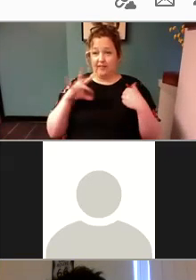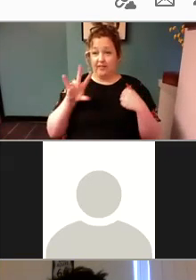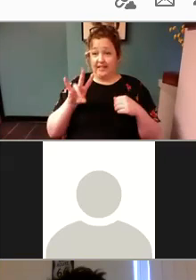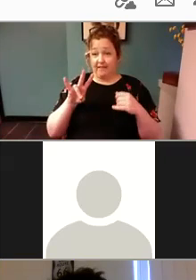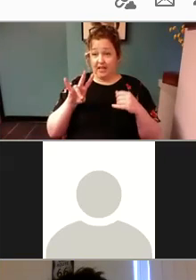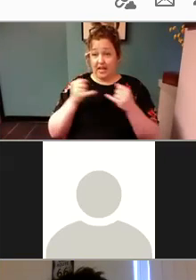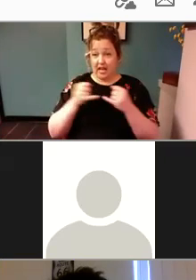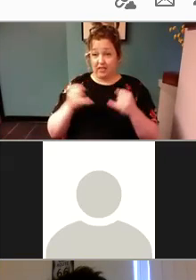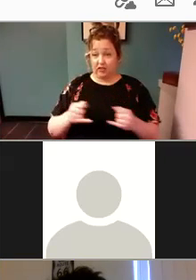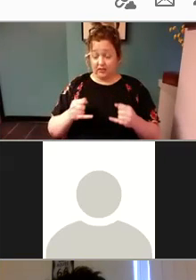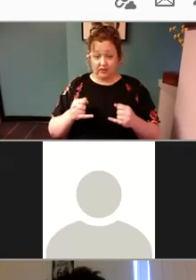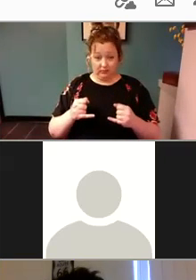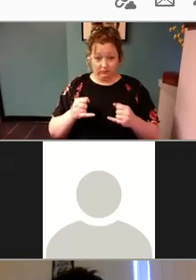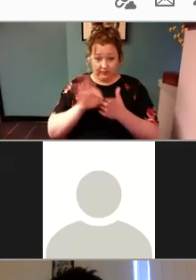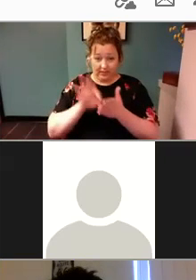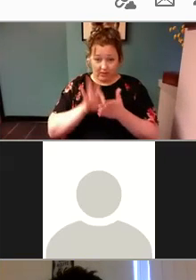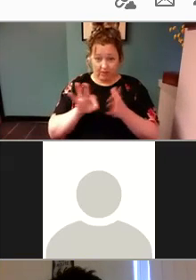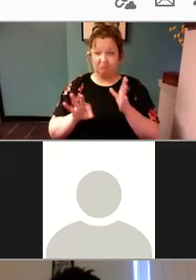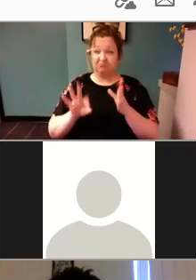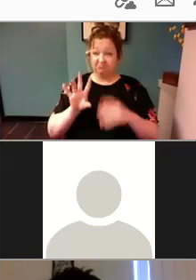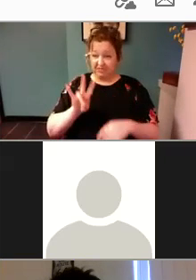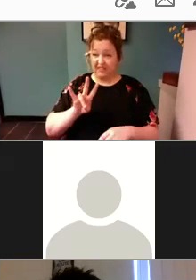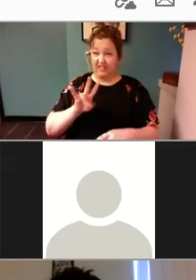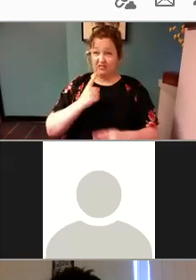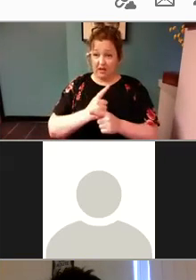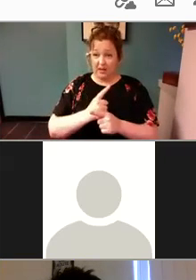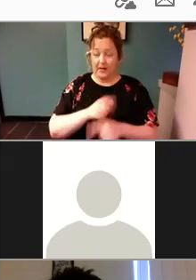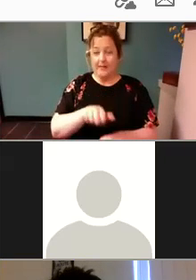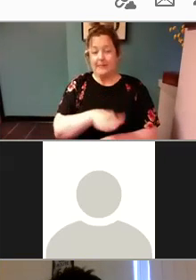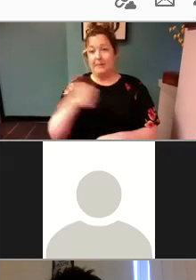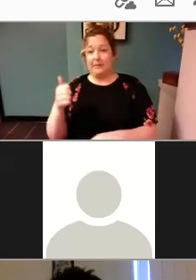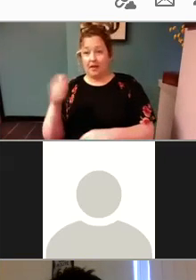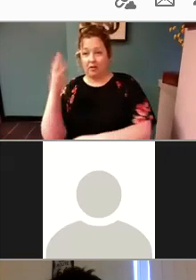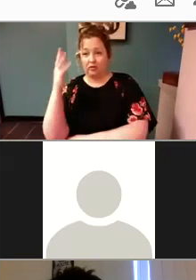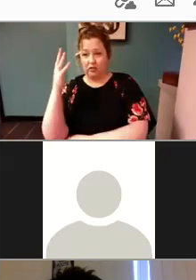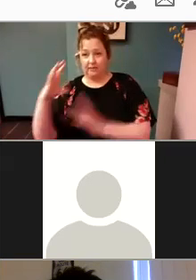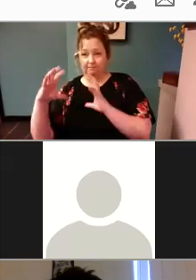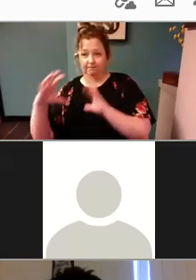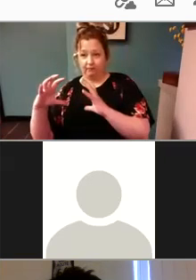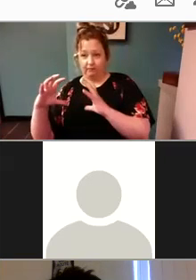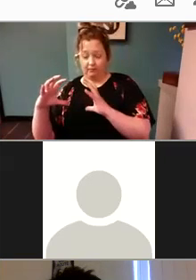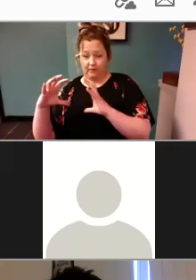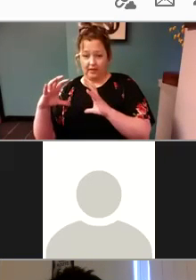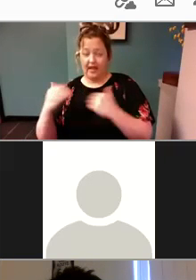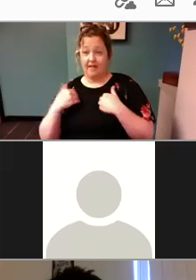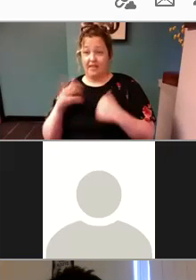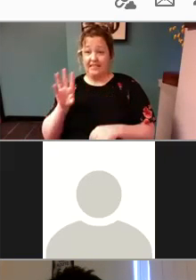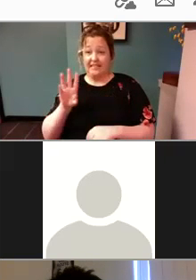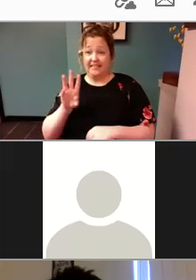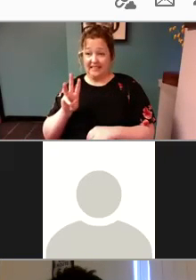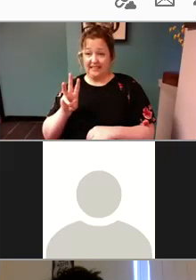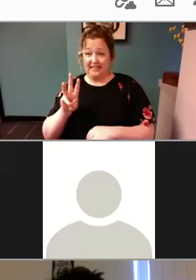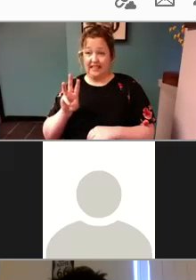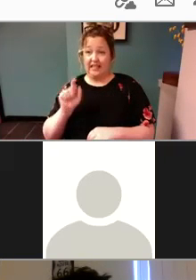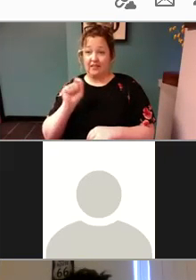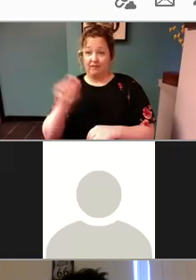6, and 7. So that's a tree. Here we have 1, 2, 3, 4, 5, 6. So that is 1, 2,